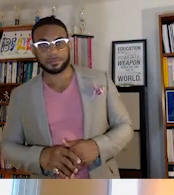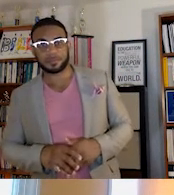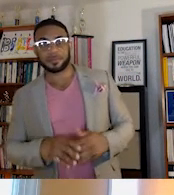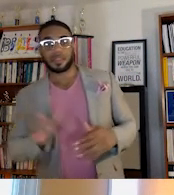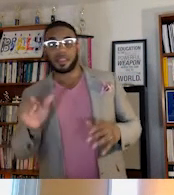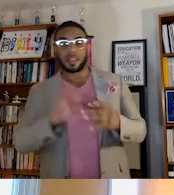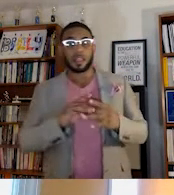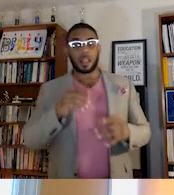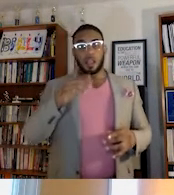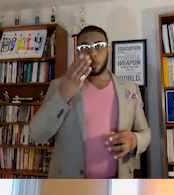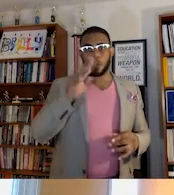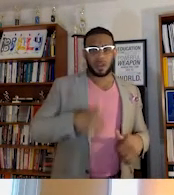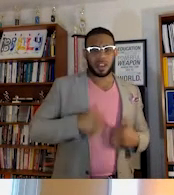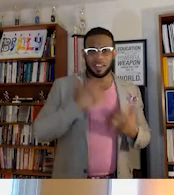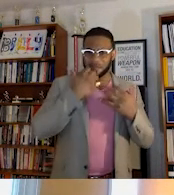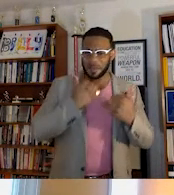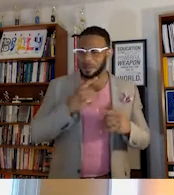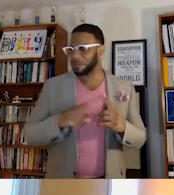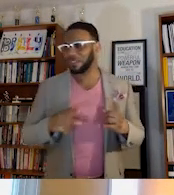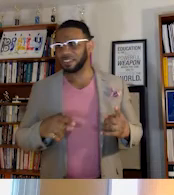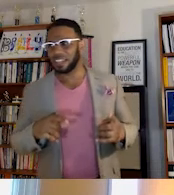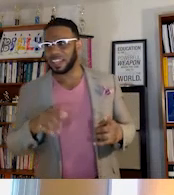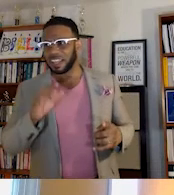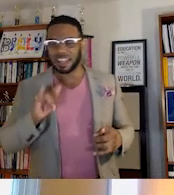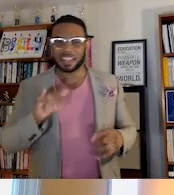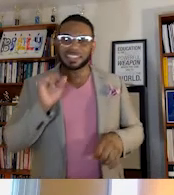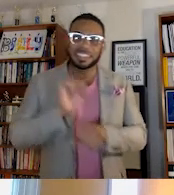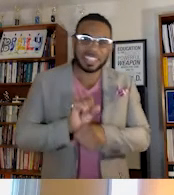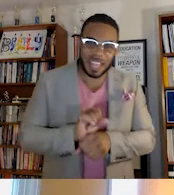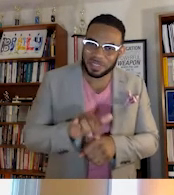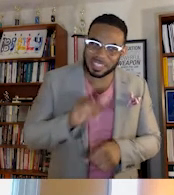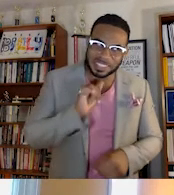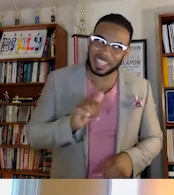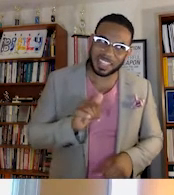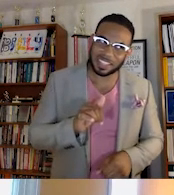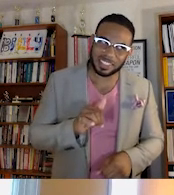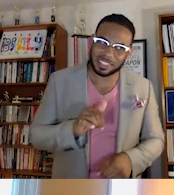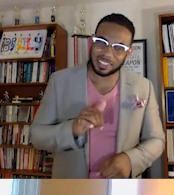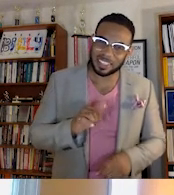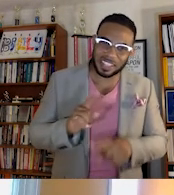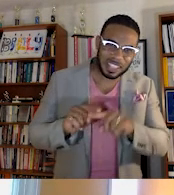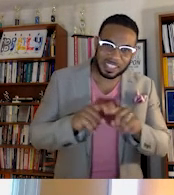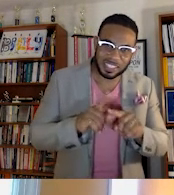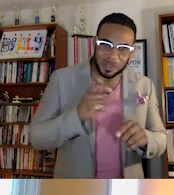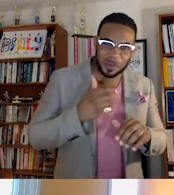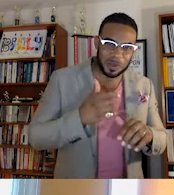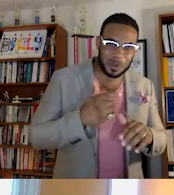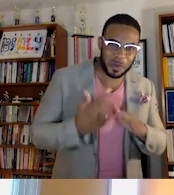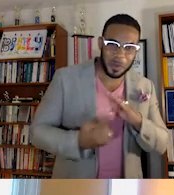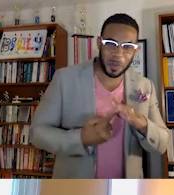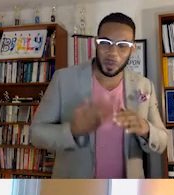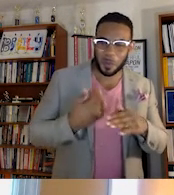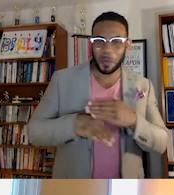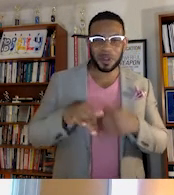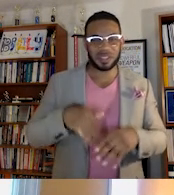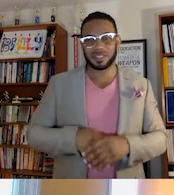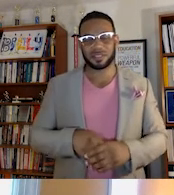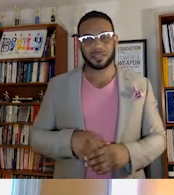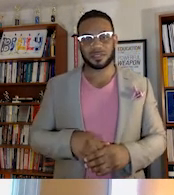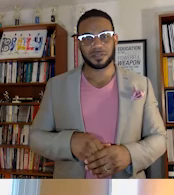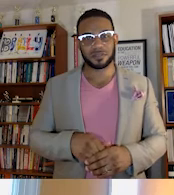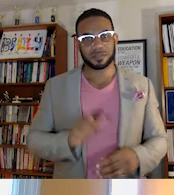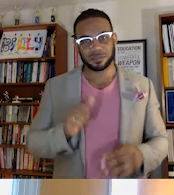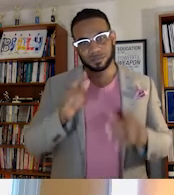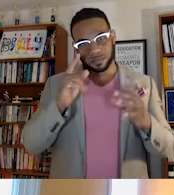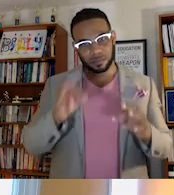They're saying Blue Lives Matter, but that's a job. That's not a condition you were born into.